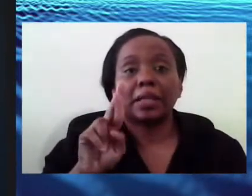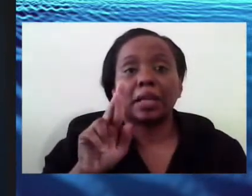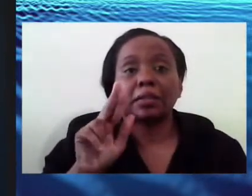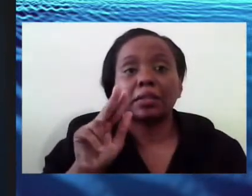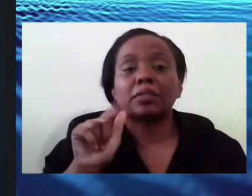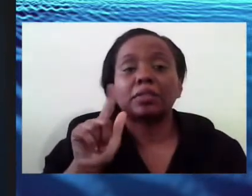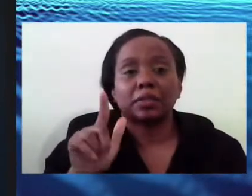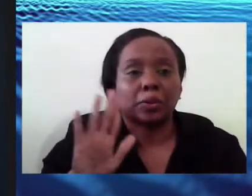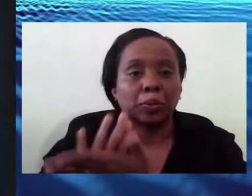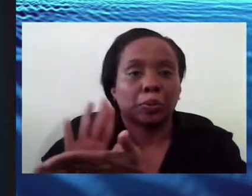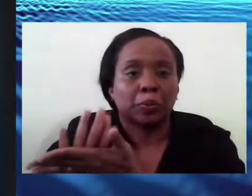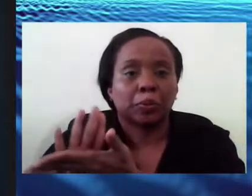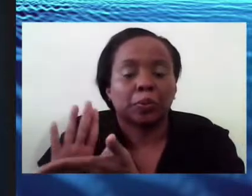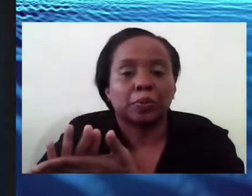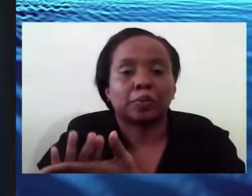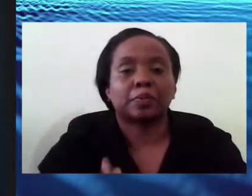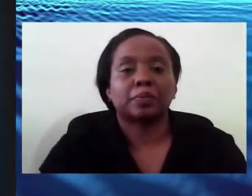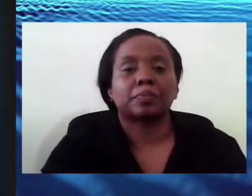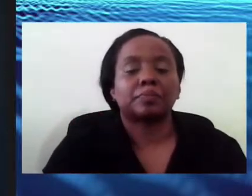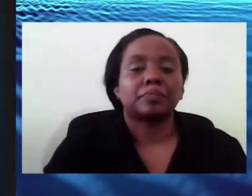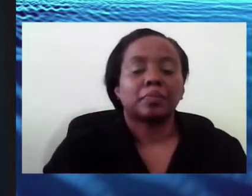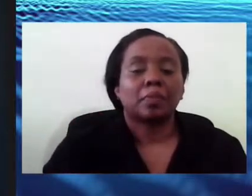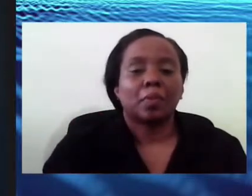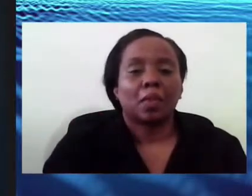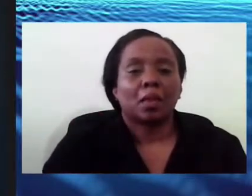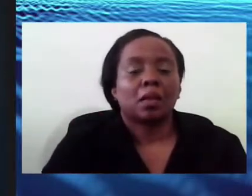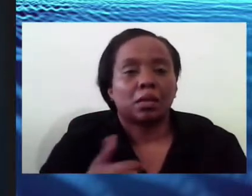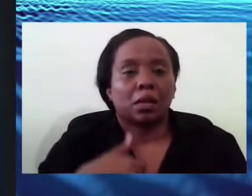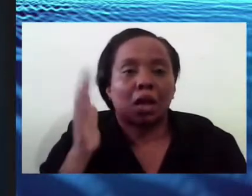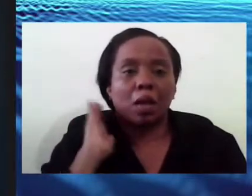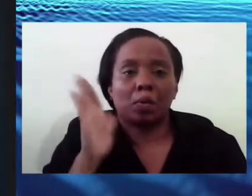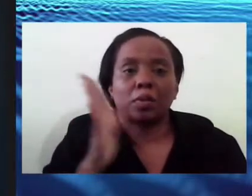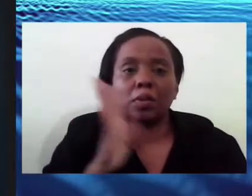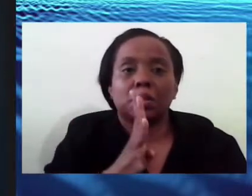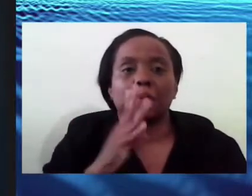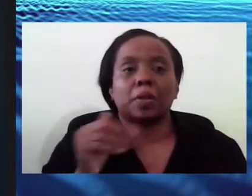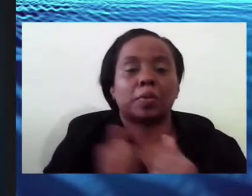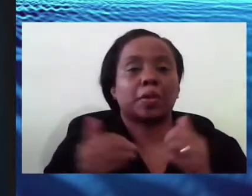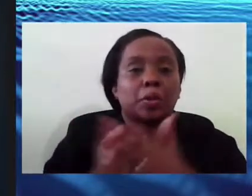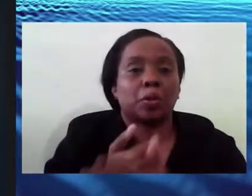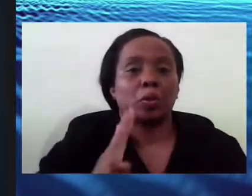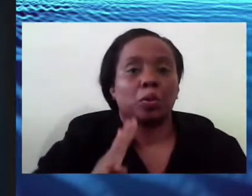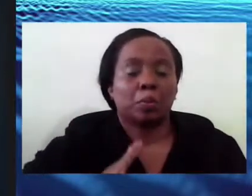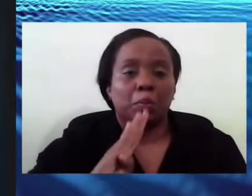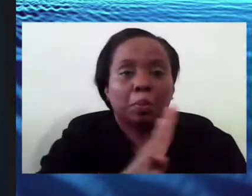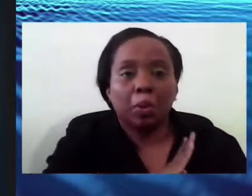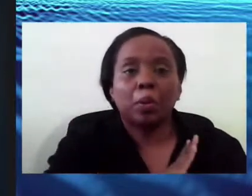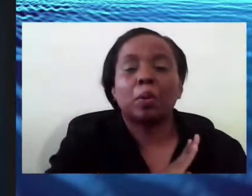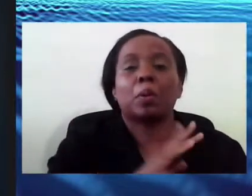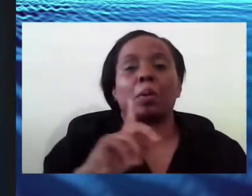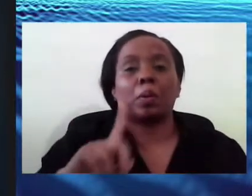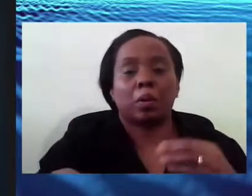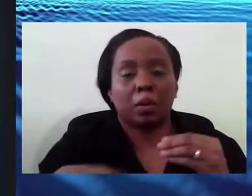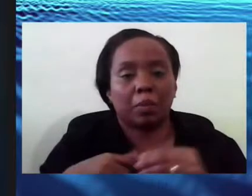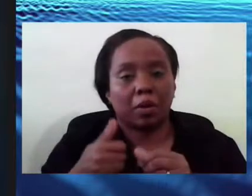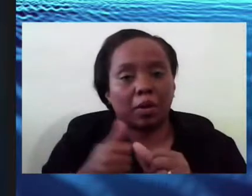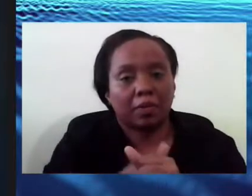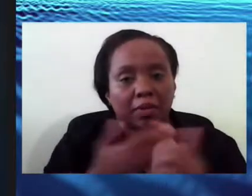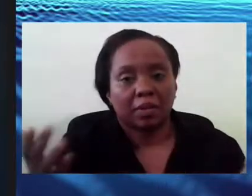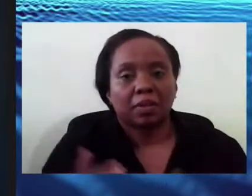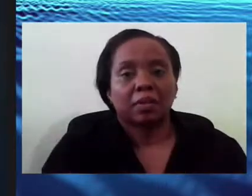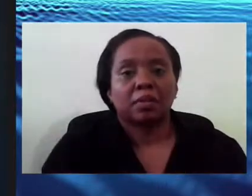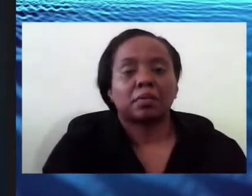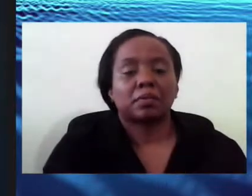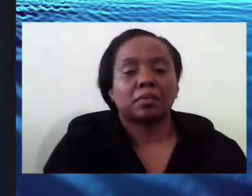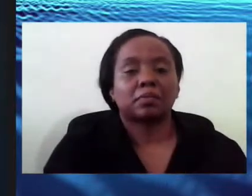the opportunity as well to just speak with the new chairperson, speak with the board to see exactly where they are. And if anything, just